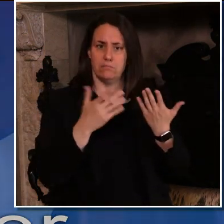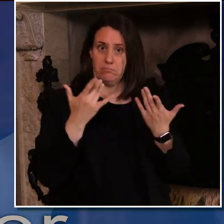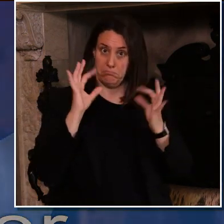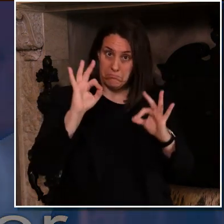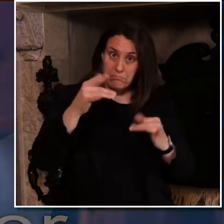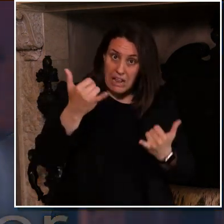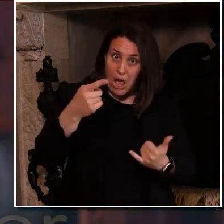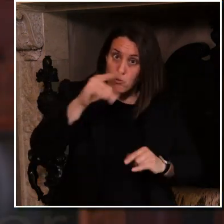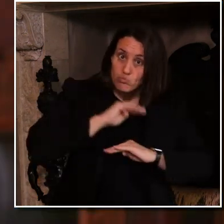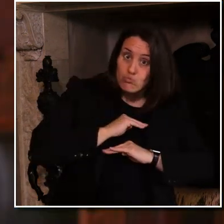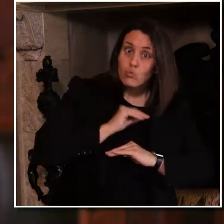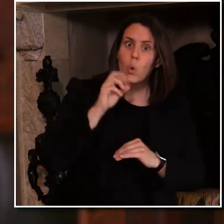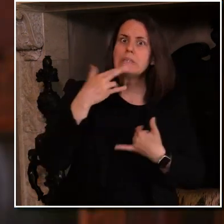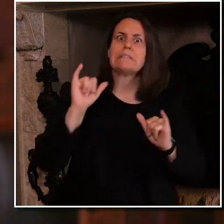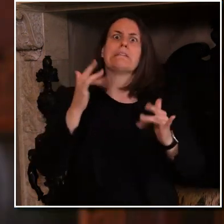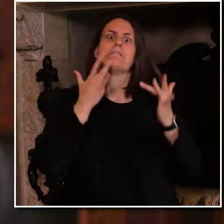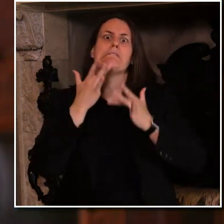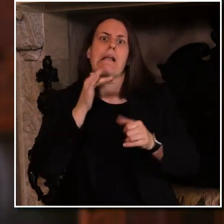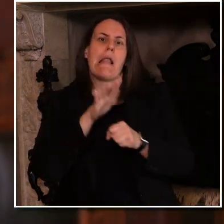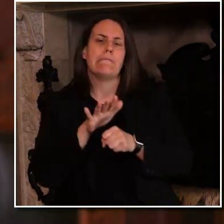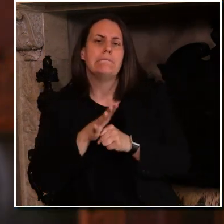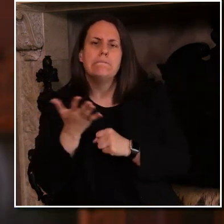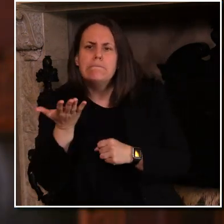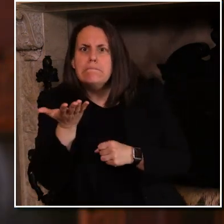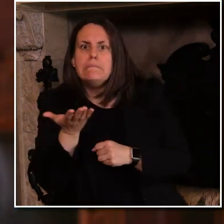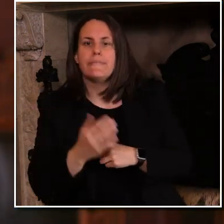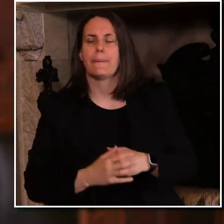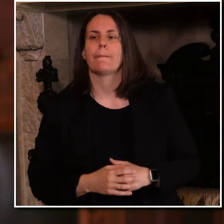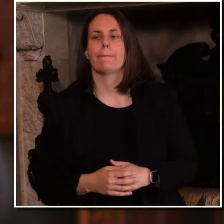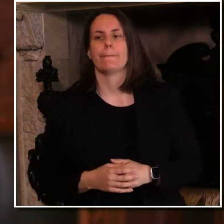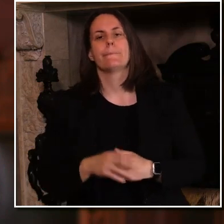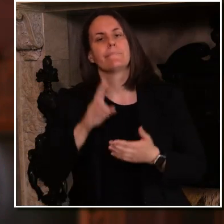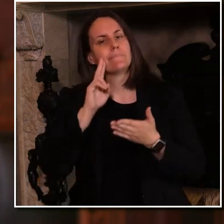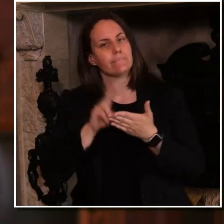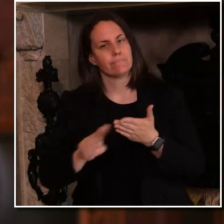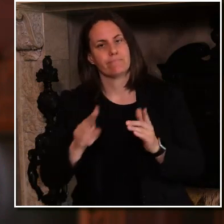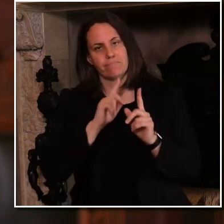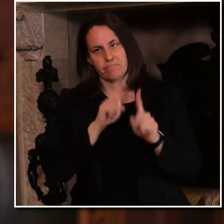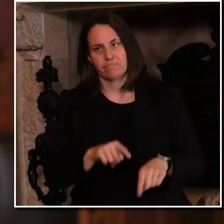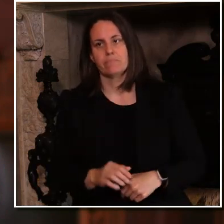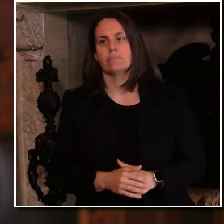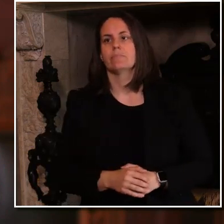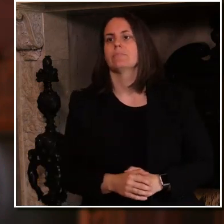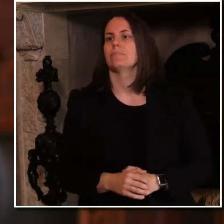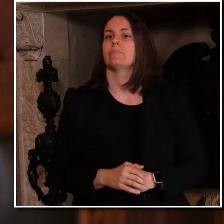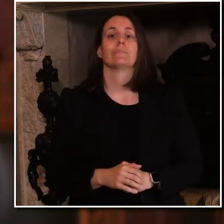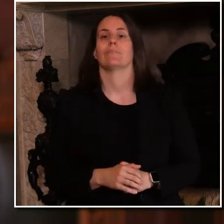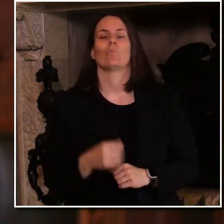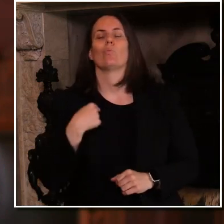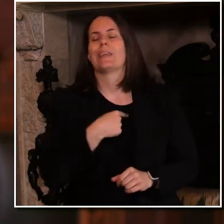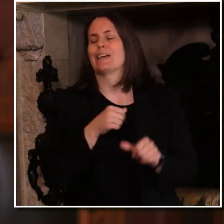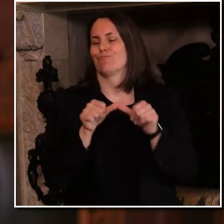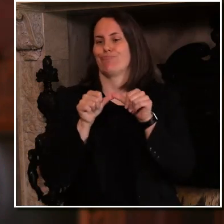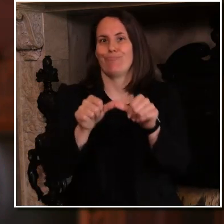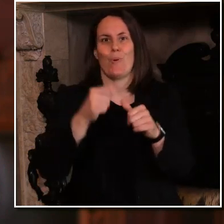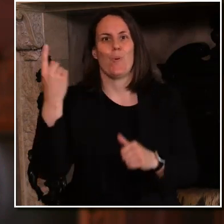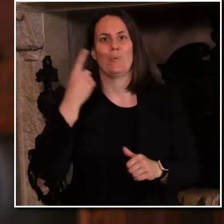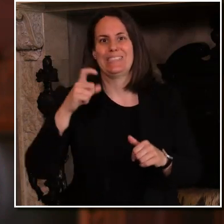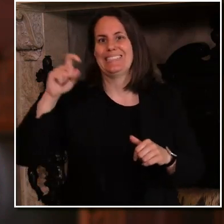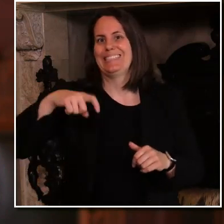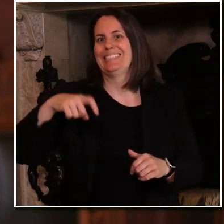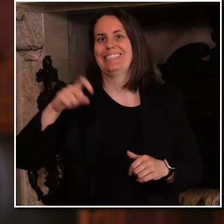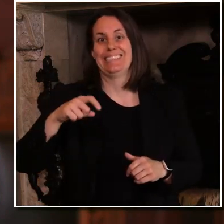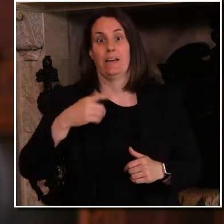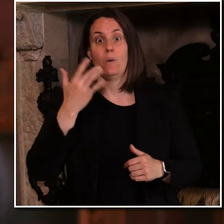So it's an ongoing demand because as you are treating patients, you're burning through your supplies, and so you need to replenish